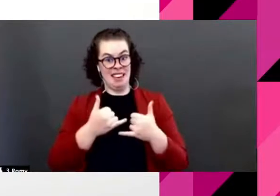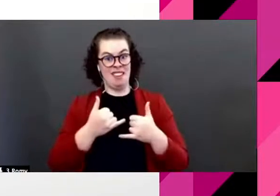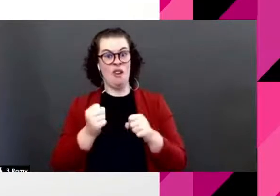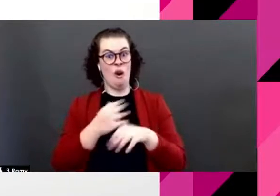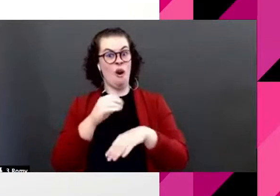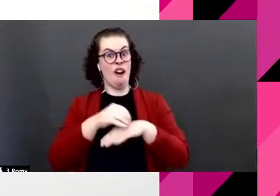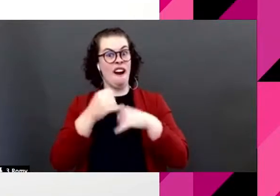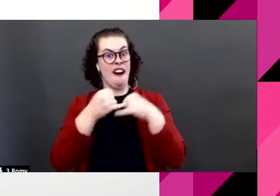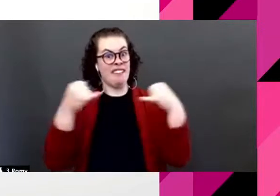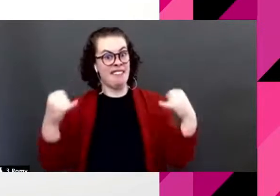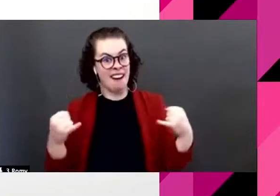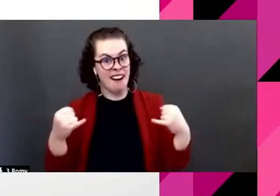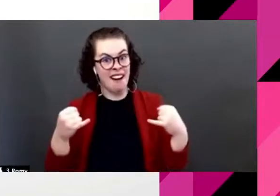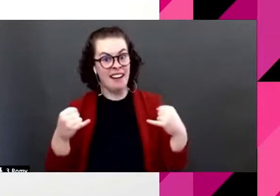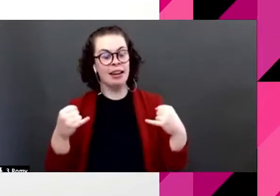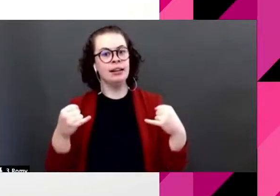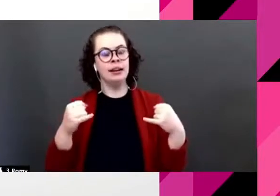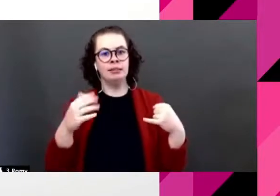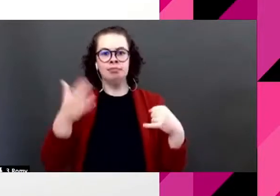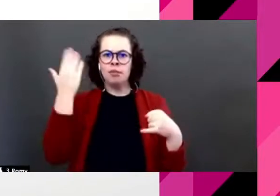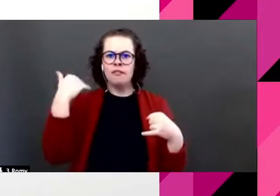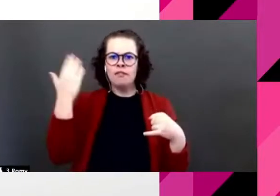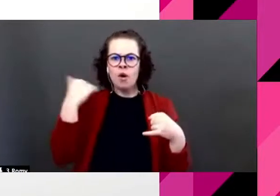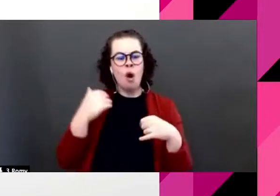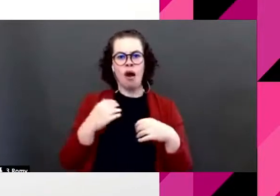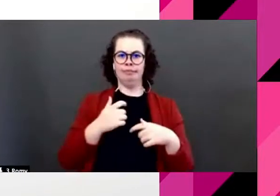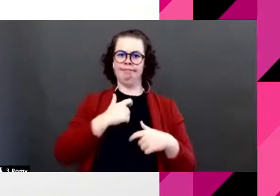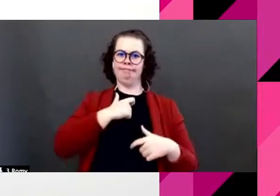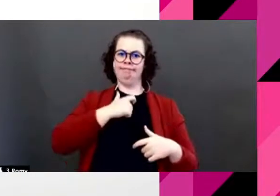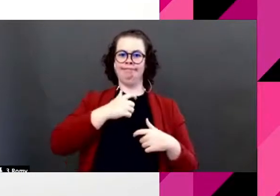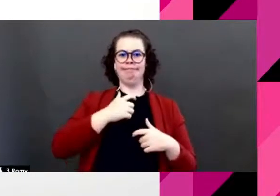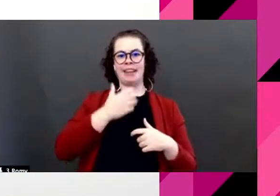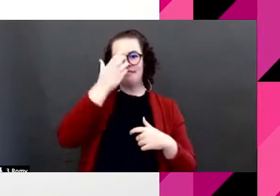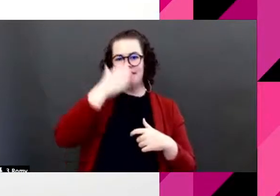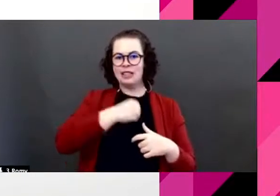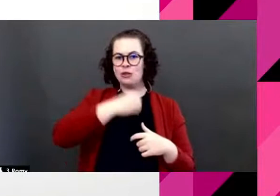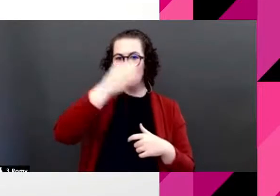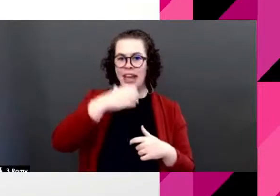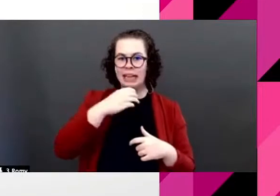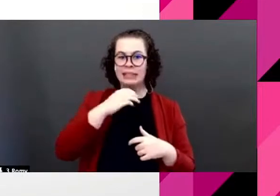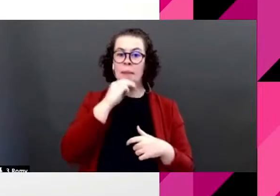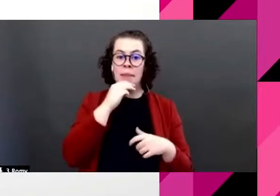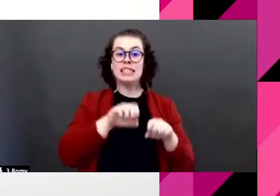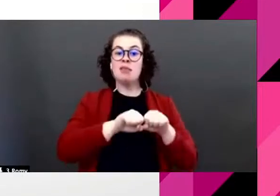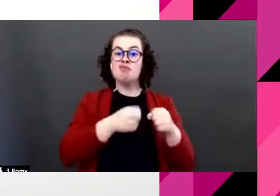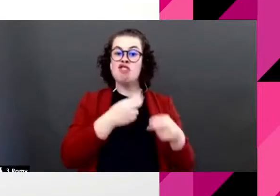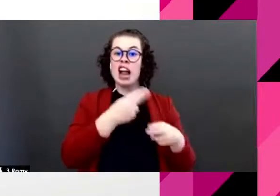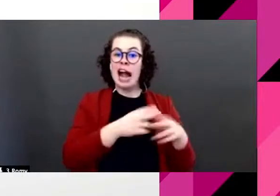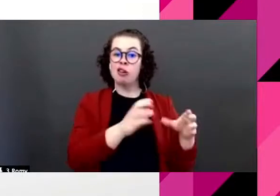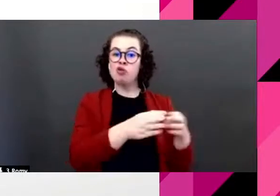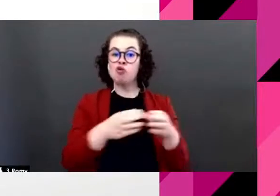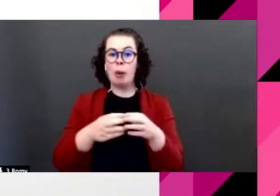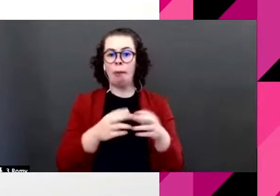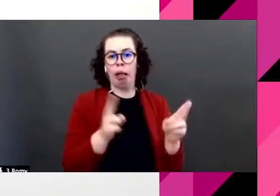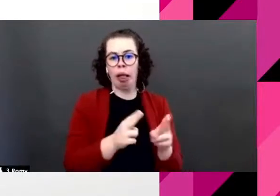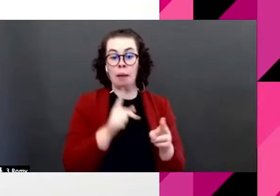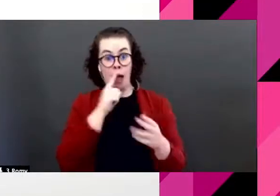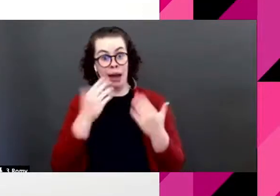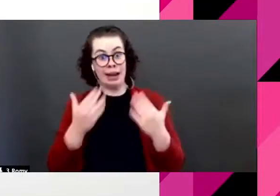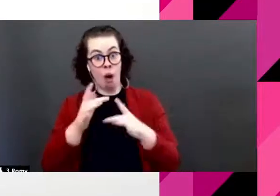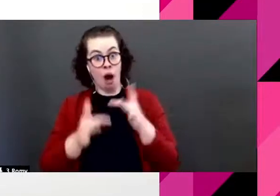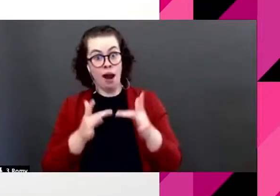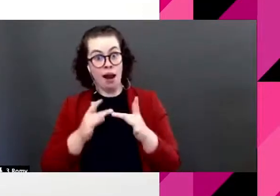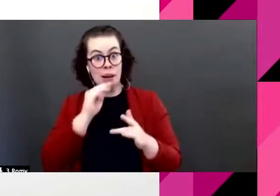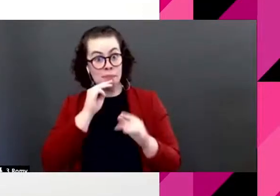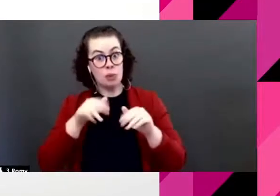to double the number of breakout sessions on offer after lunch. And this provides a great opportunity